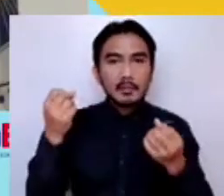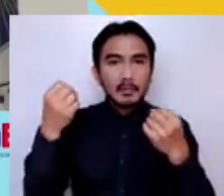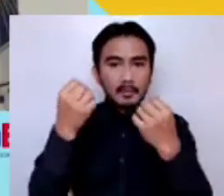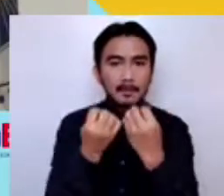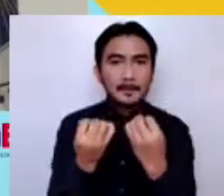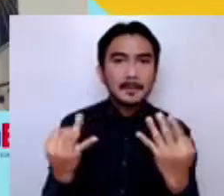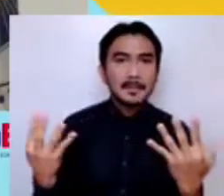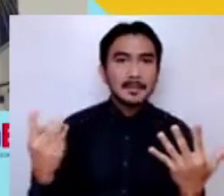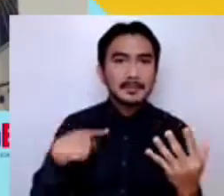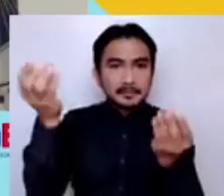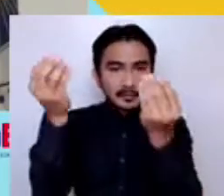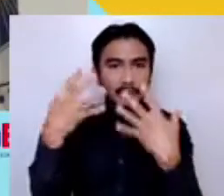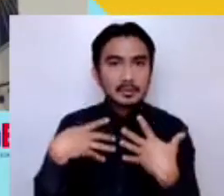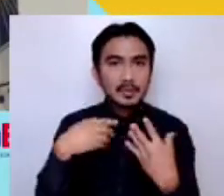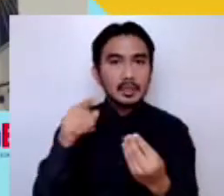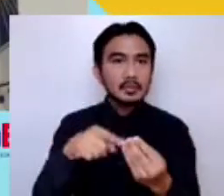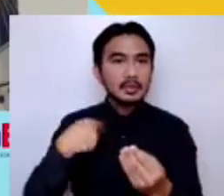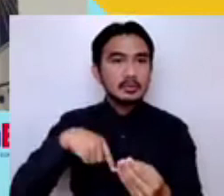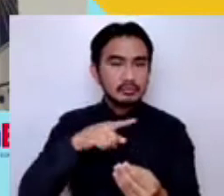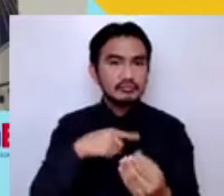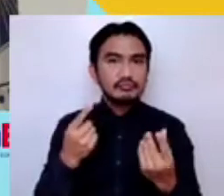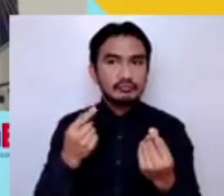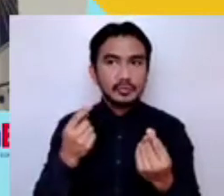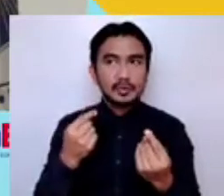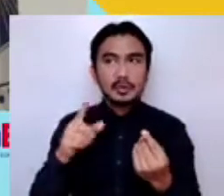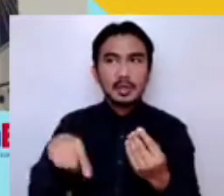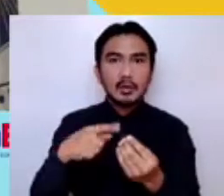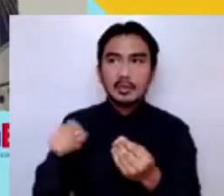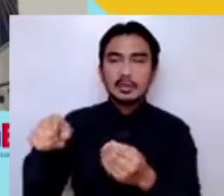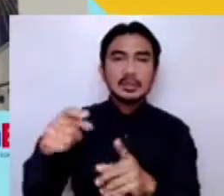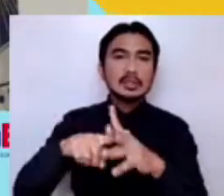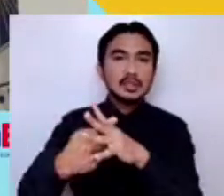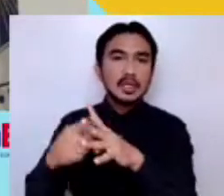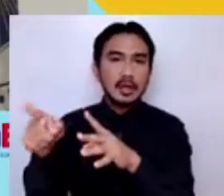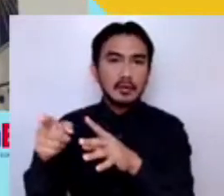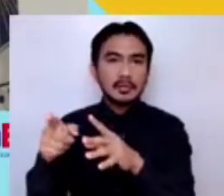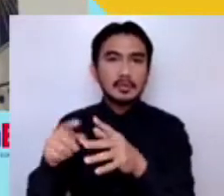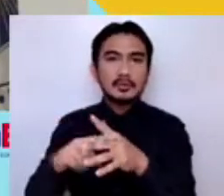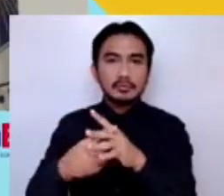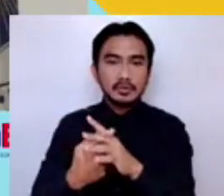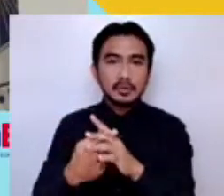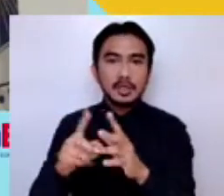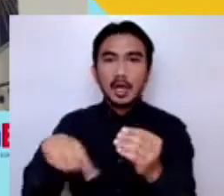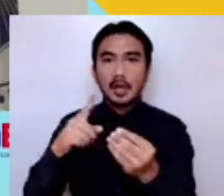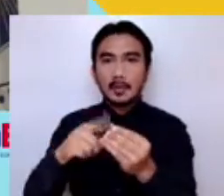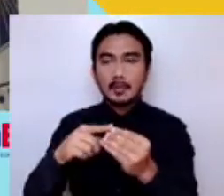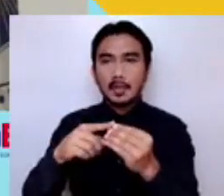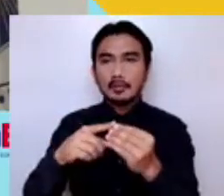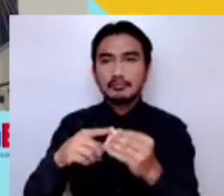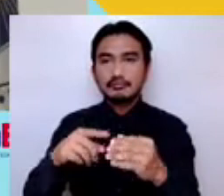they have already initiated their own orientation and capacity building activities based on